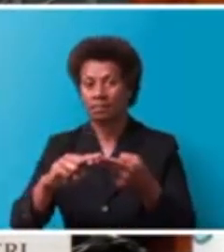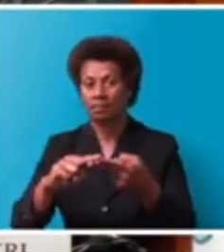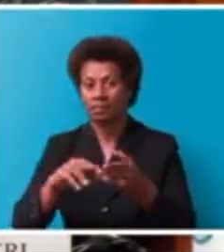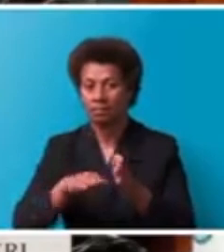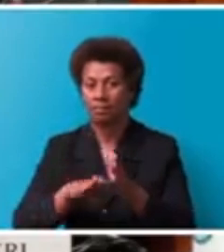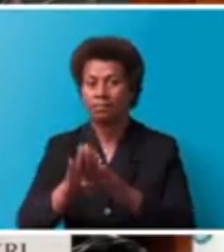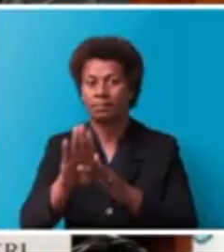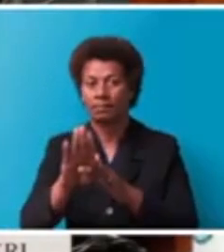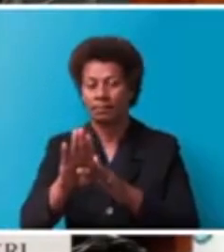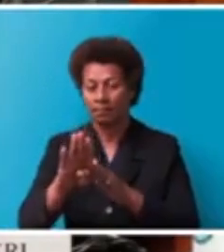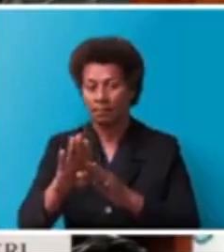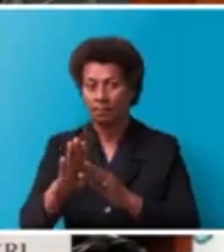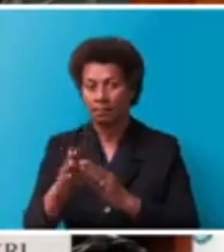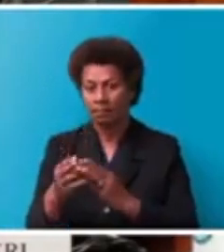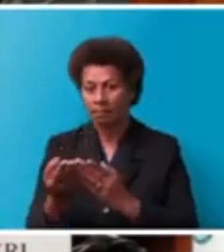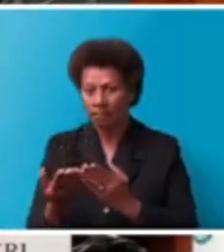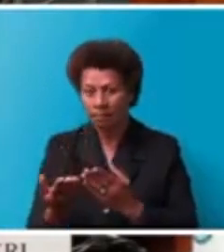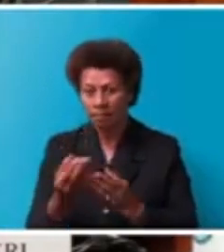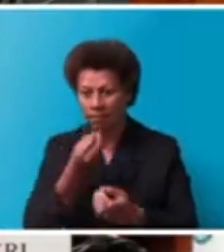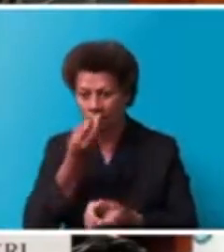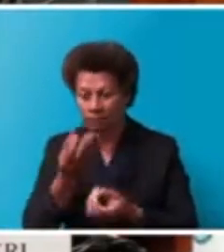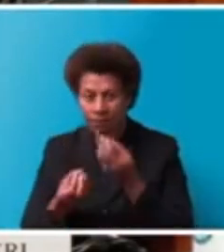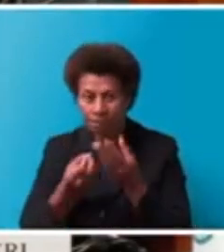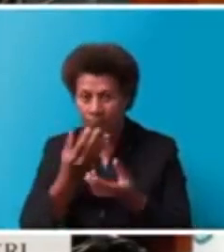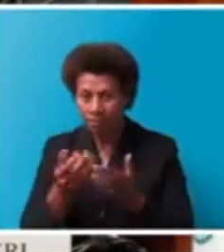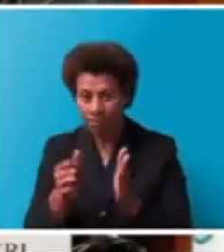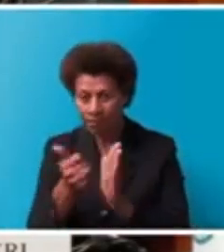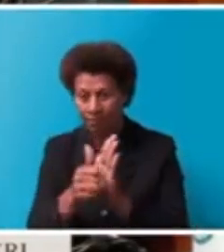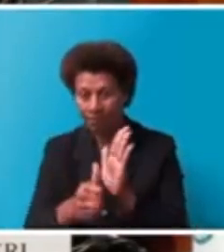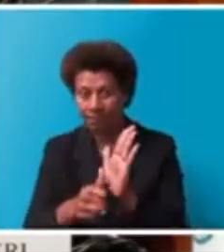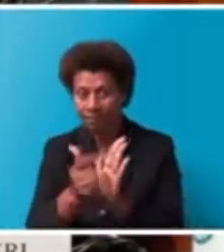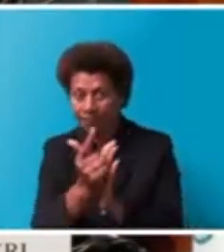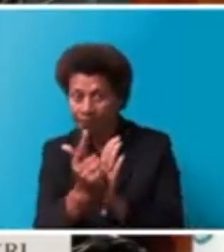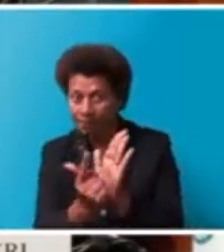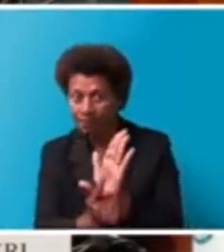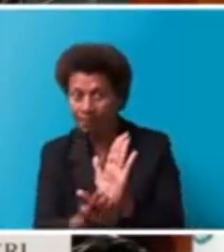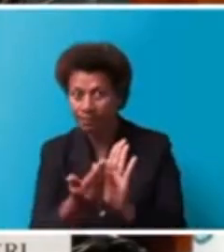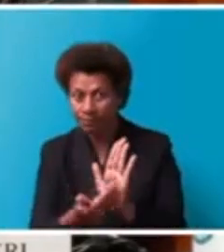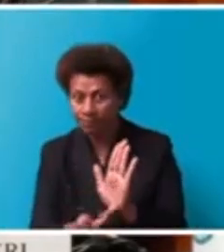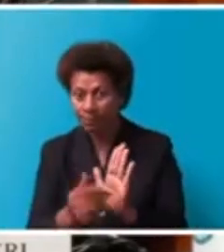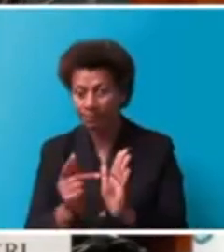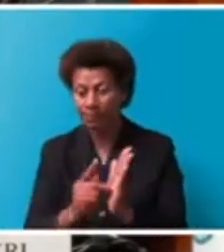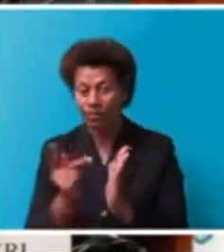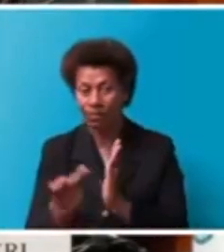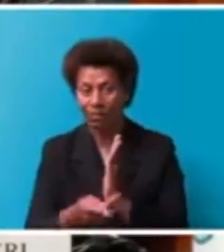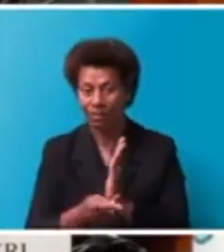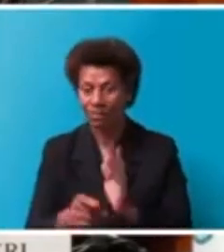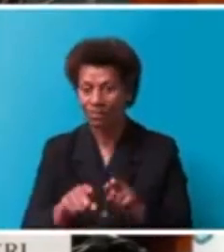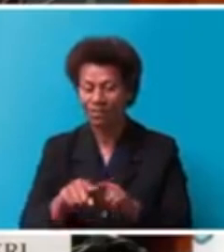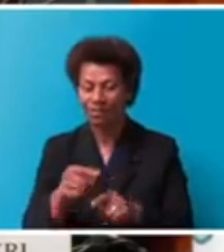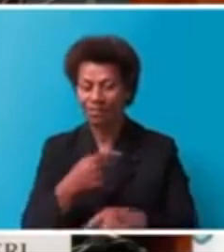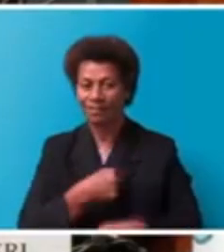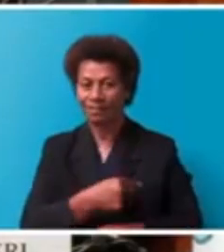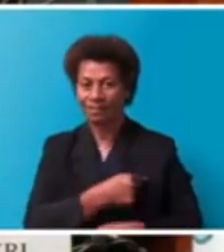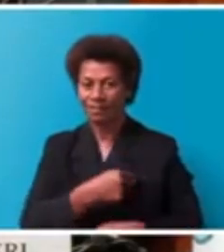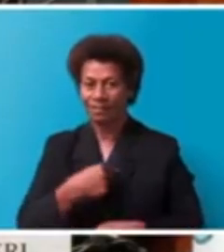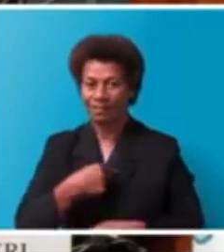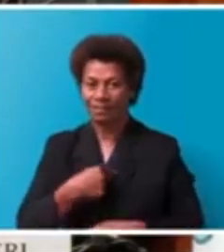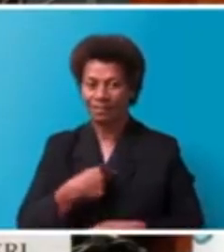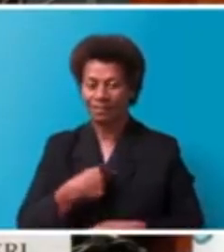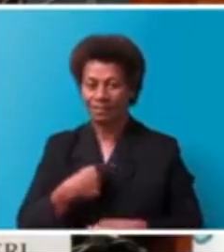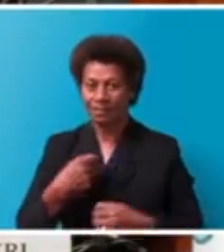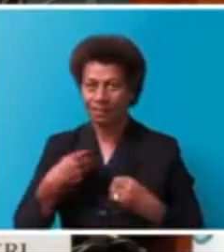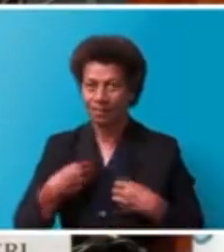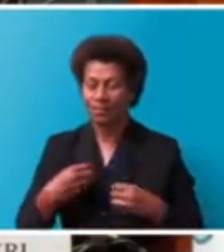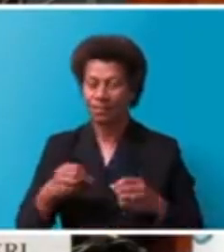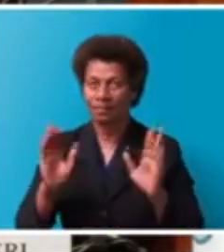of the government's proposed legislative agenda, policies and programs signifies a dedicated commitment to the ongoing